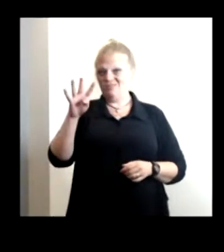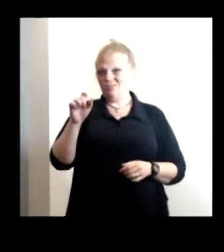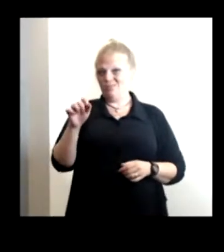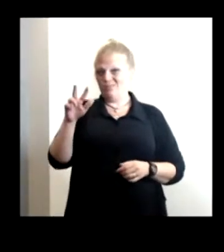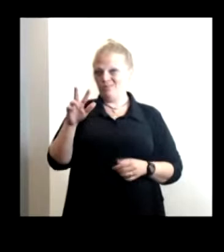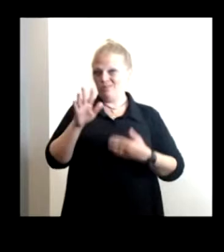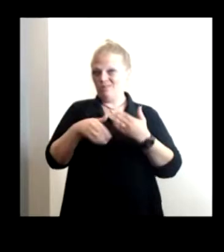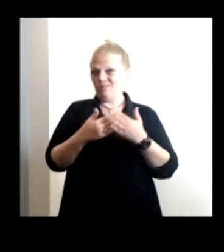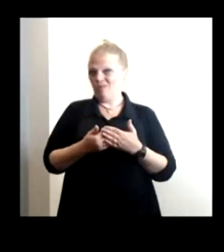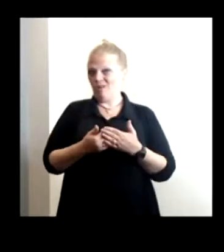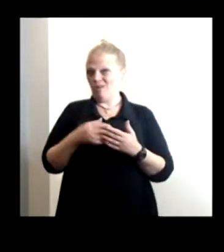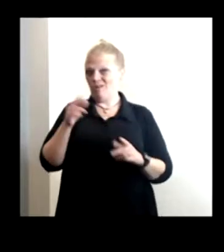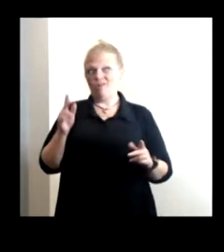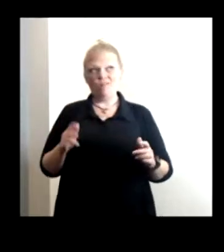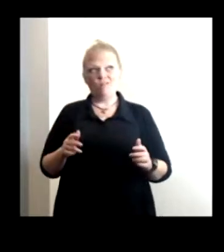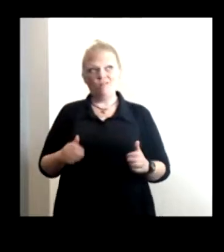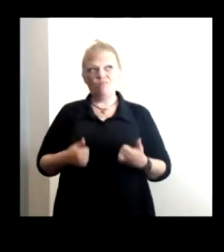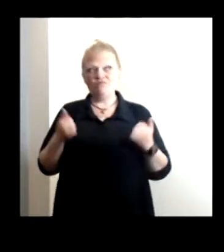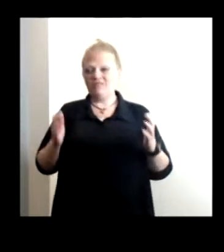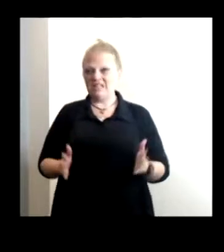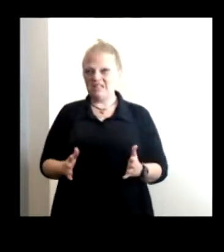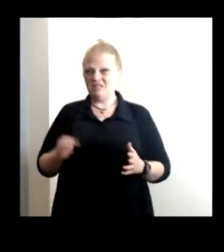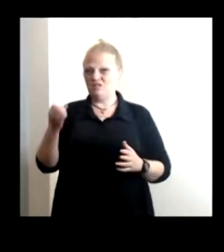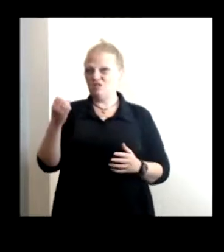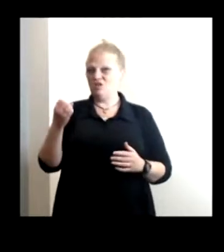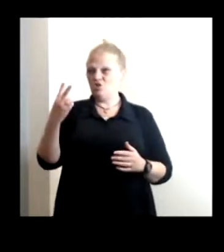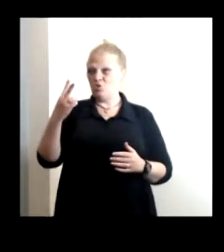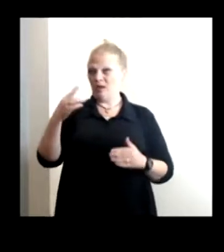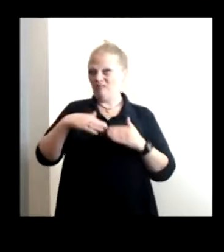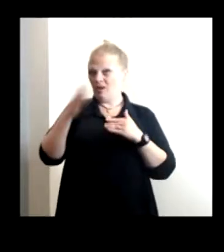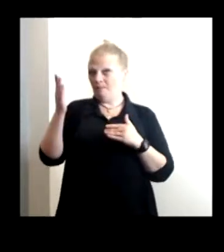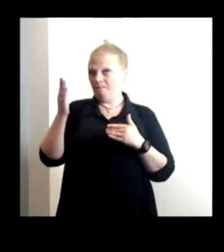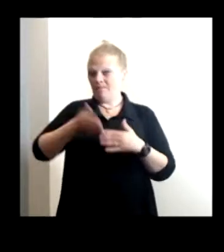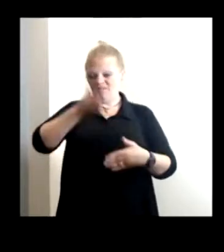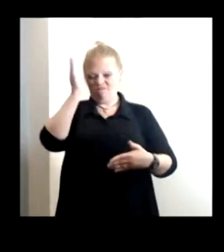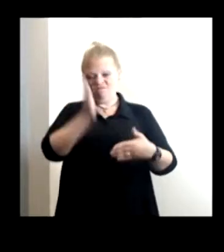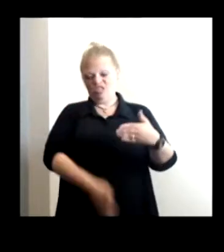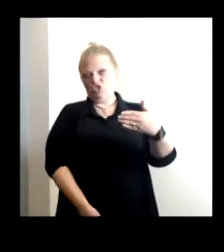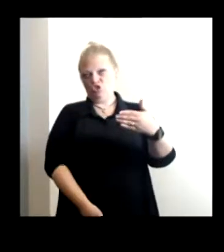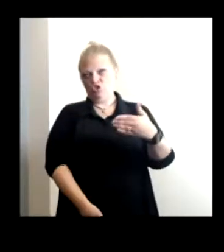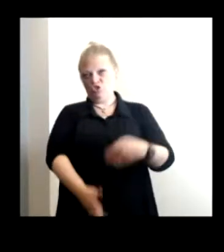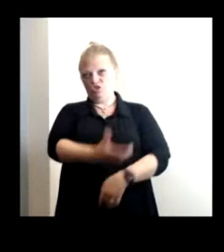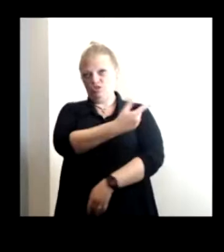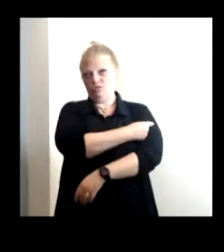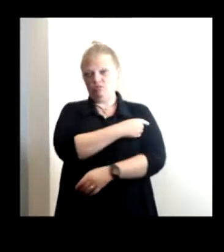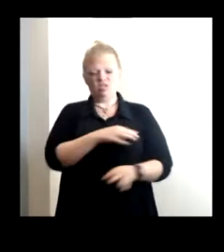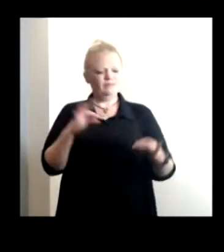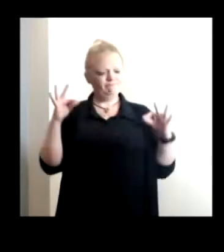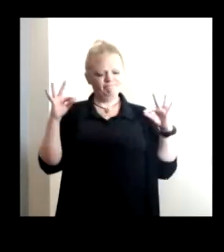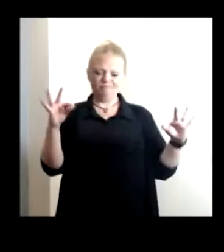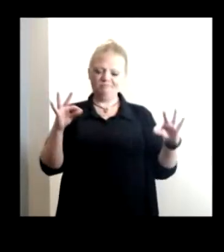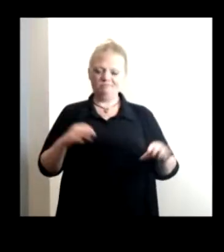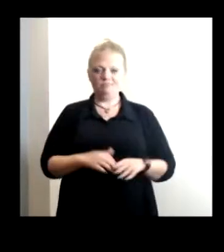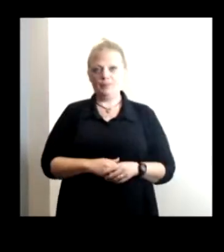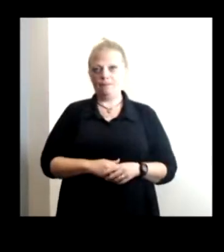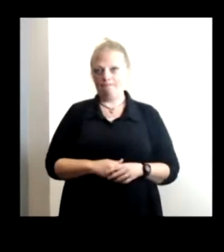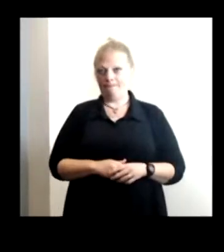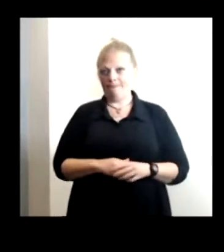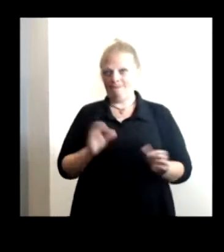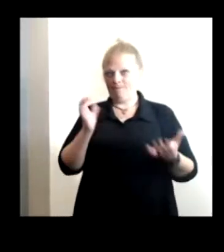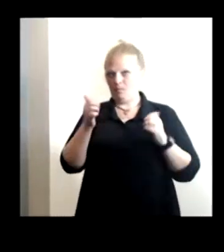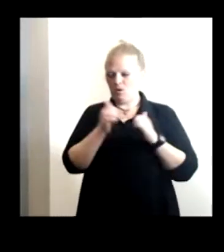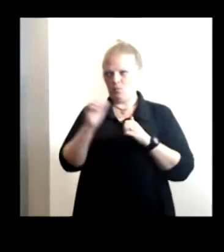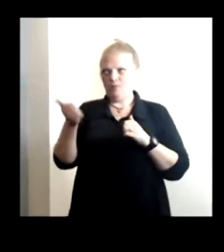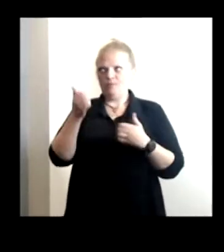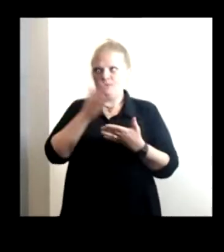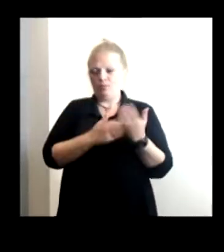64.3% of all eligible residents 12 and up have completed their vaccine regimen. That's fabulous compared to the